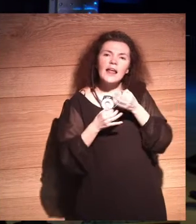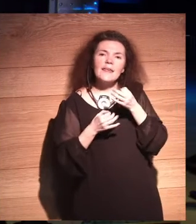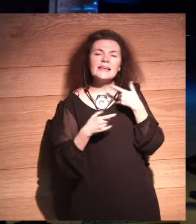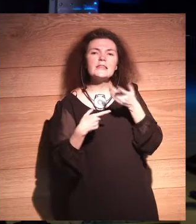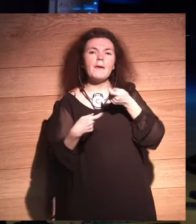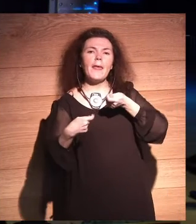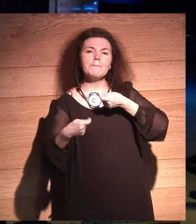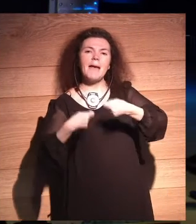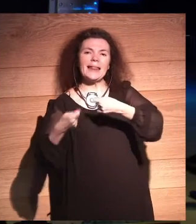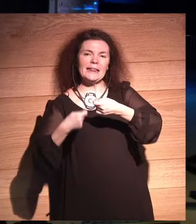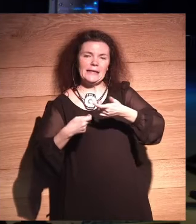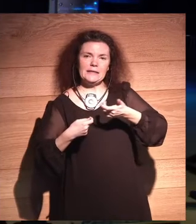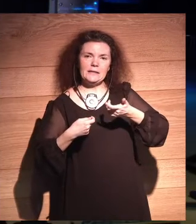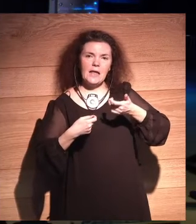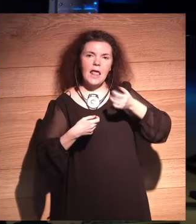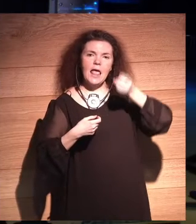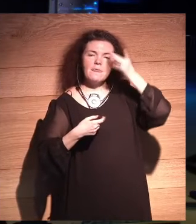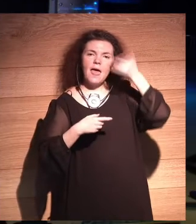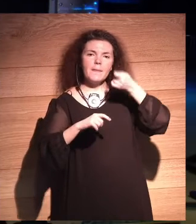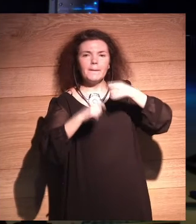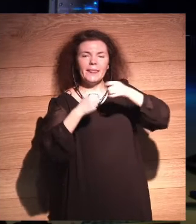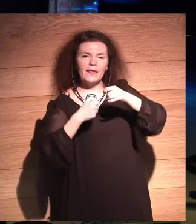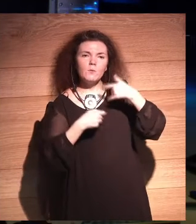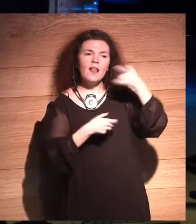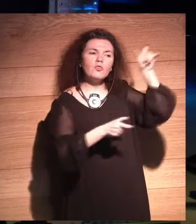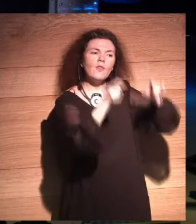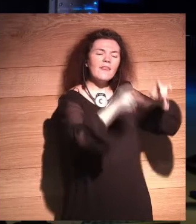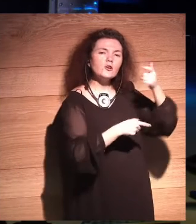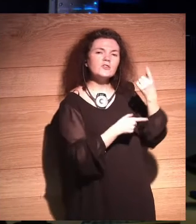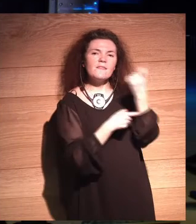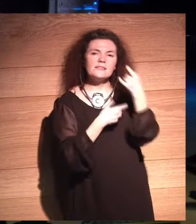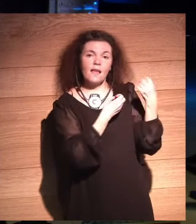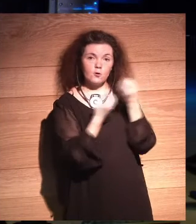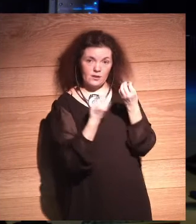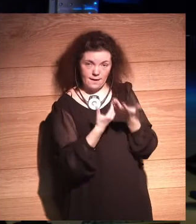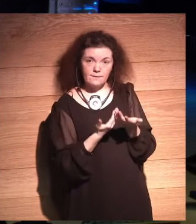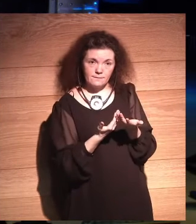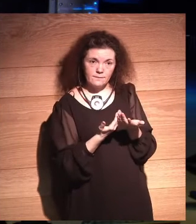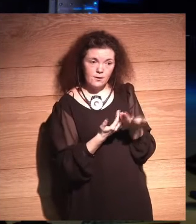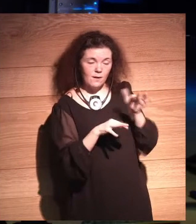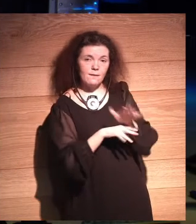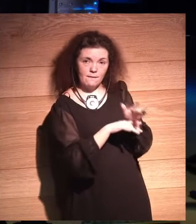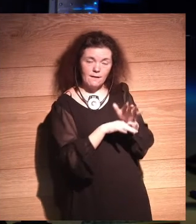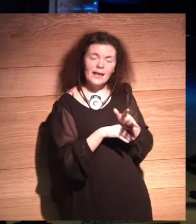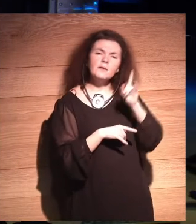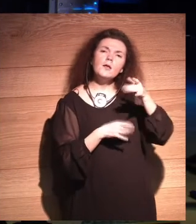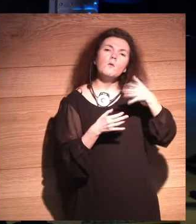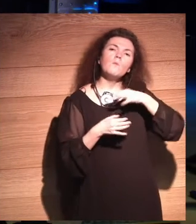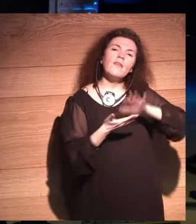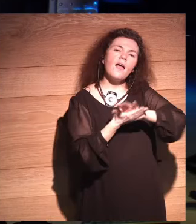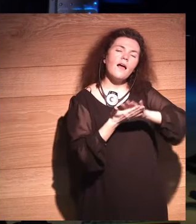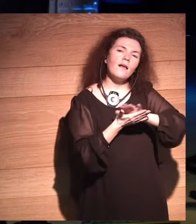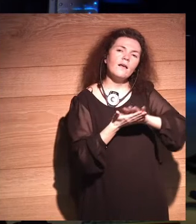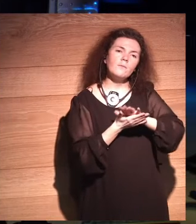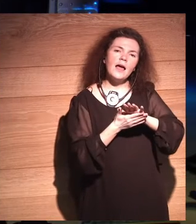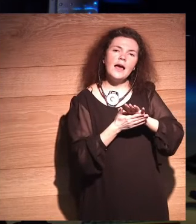to talk about. There are real issues we have to talk about with regard to trust and surveillance and privacy, the